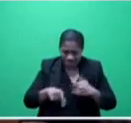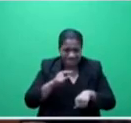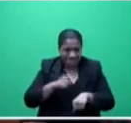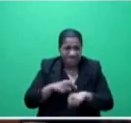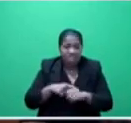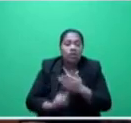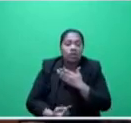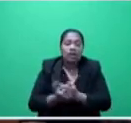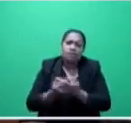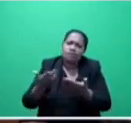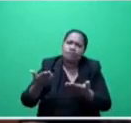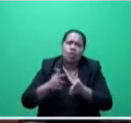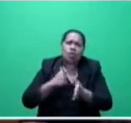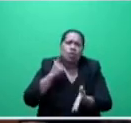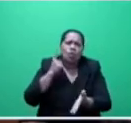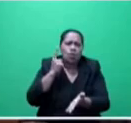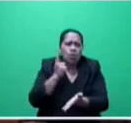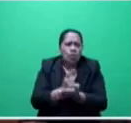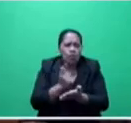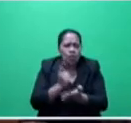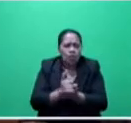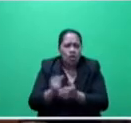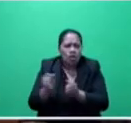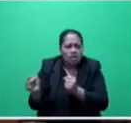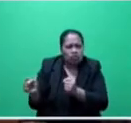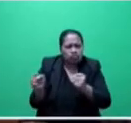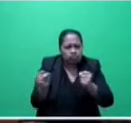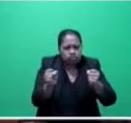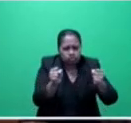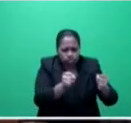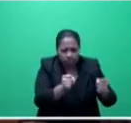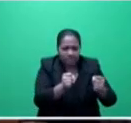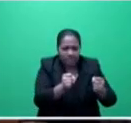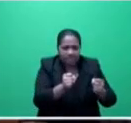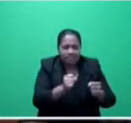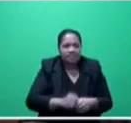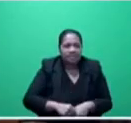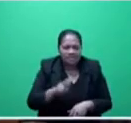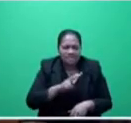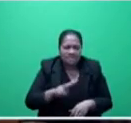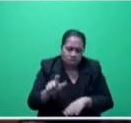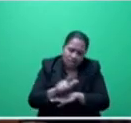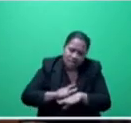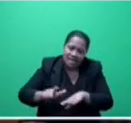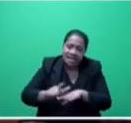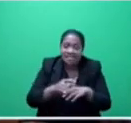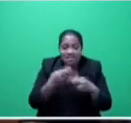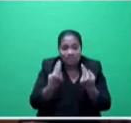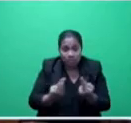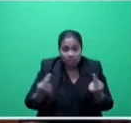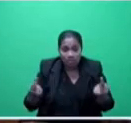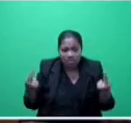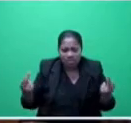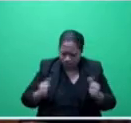has brought a lot of paradigm shift towards the value of land and resources available